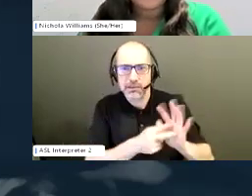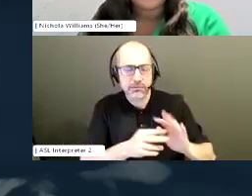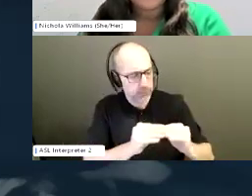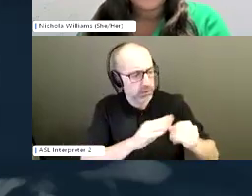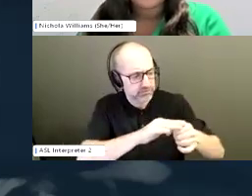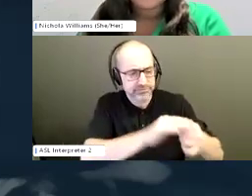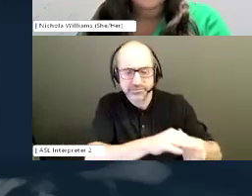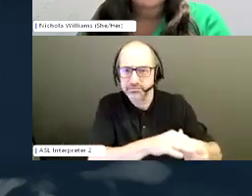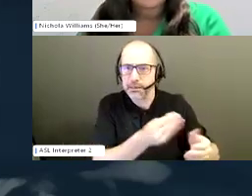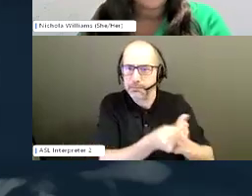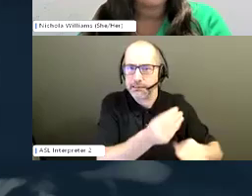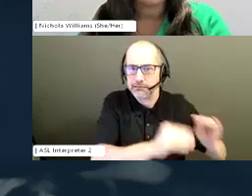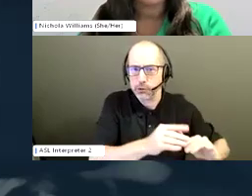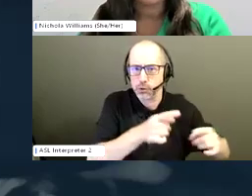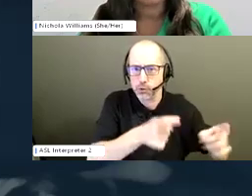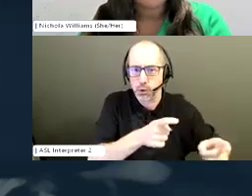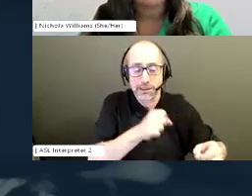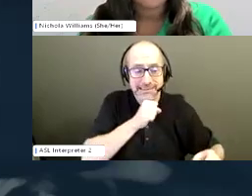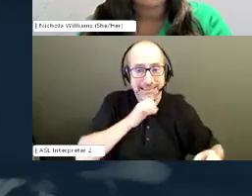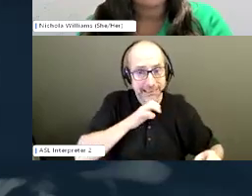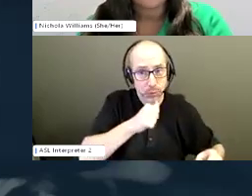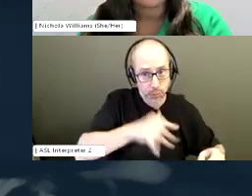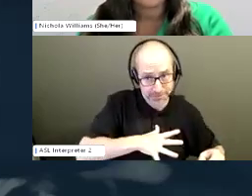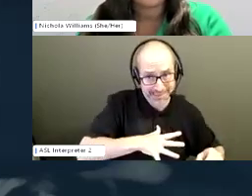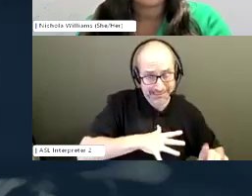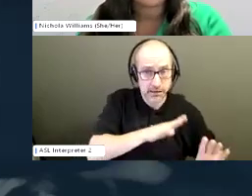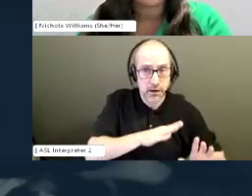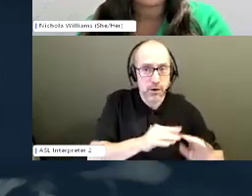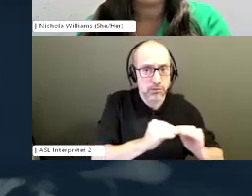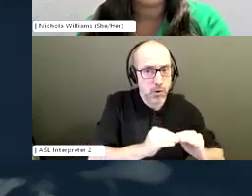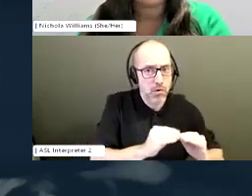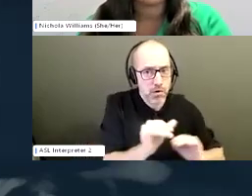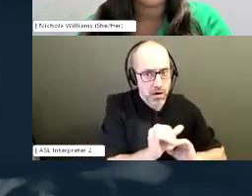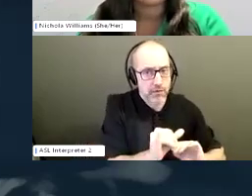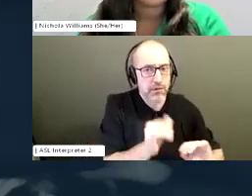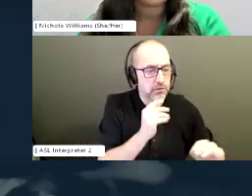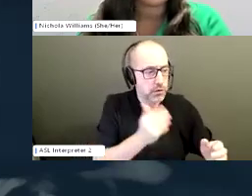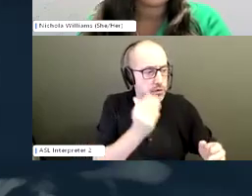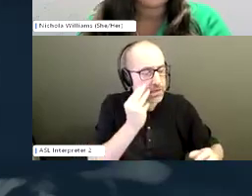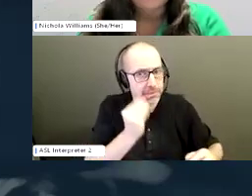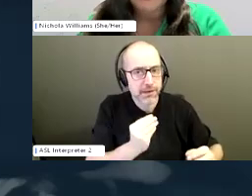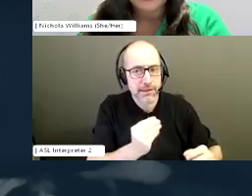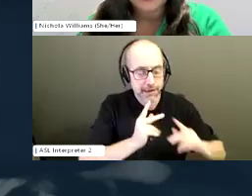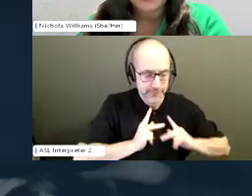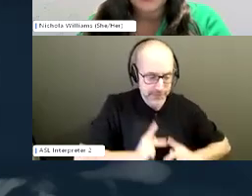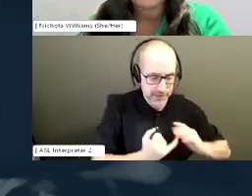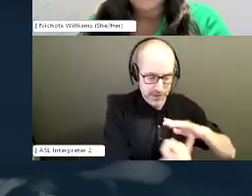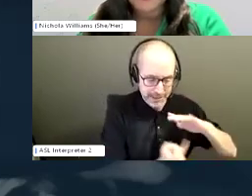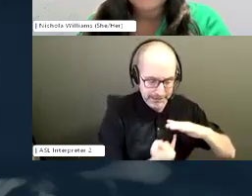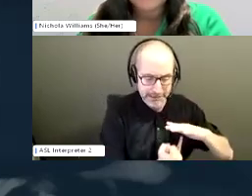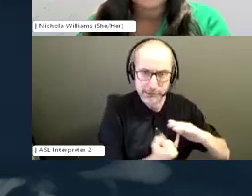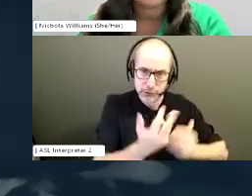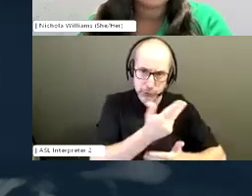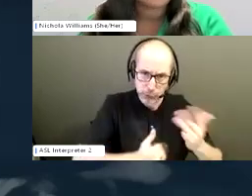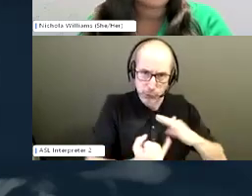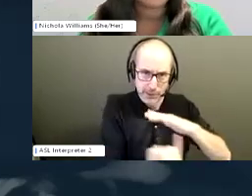relationships. Senior women are also more likely to experience social and physical isolation from their family,